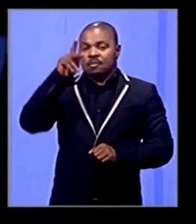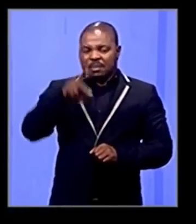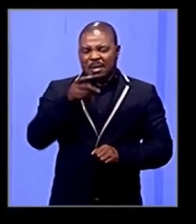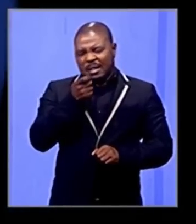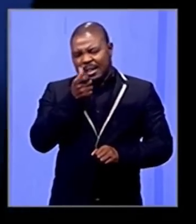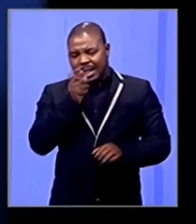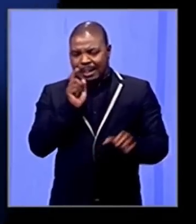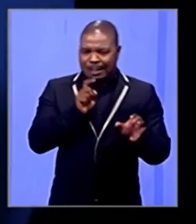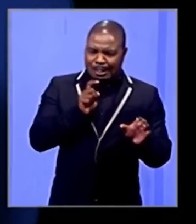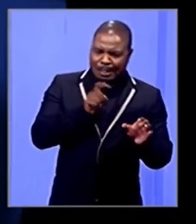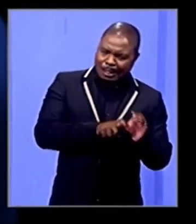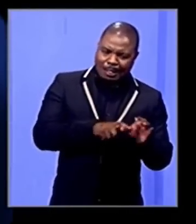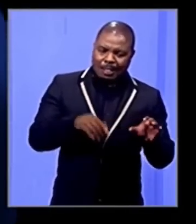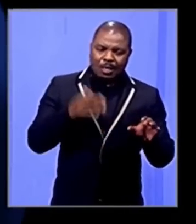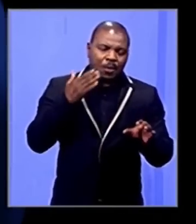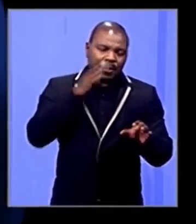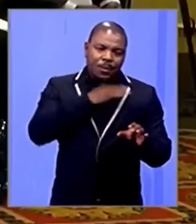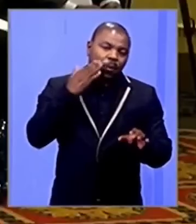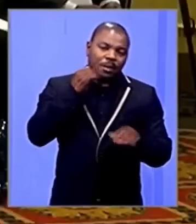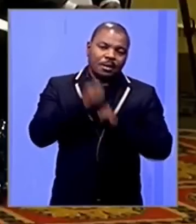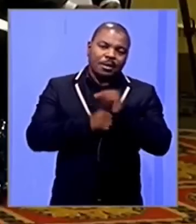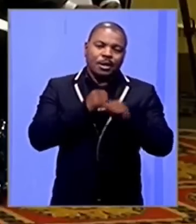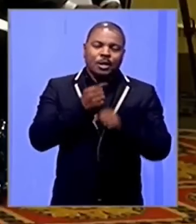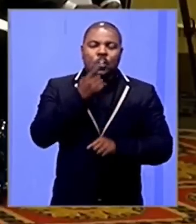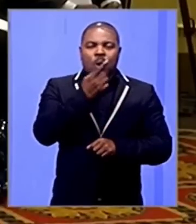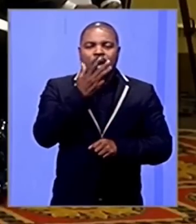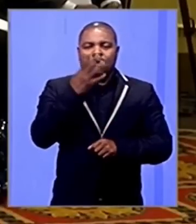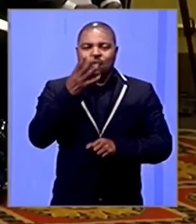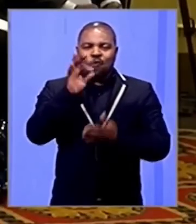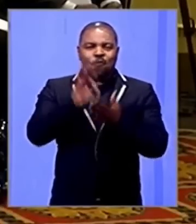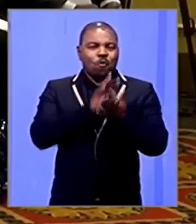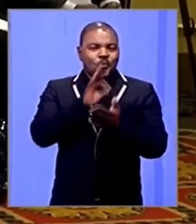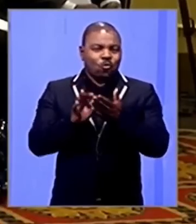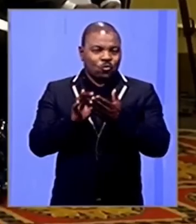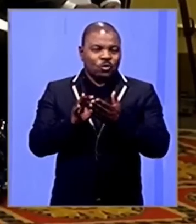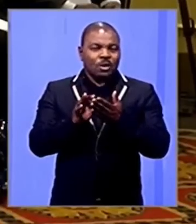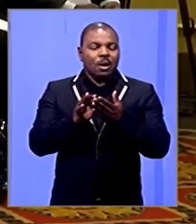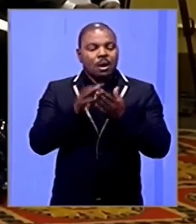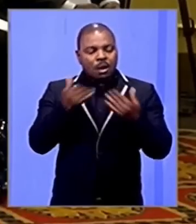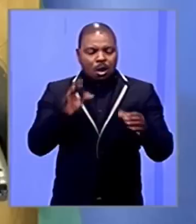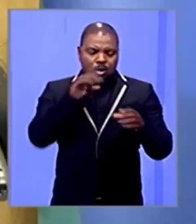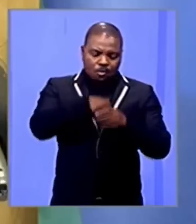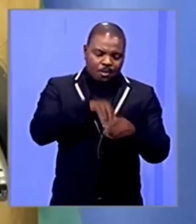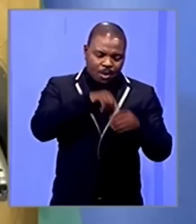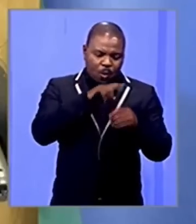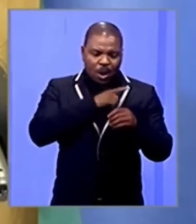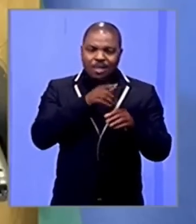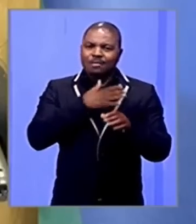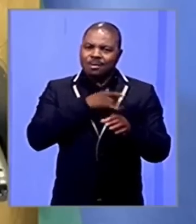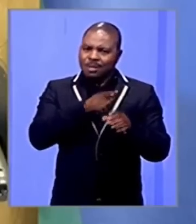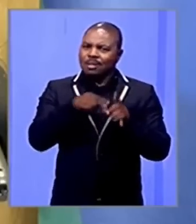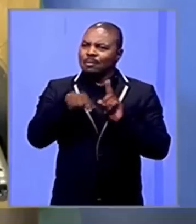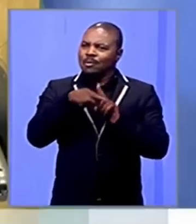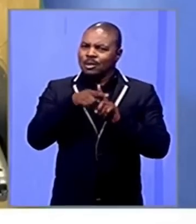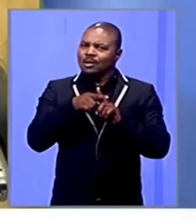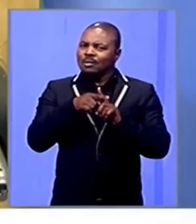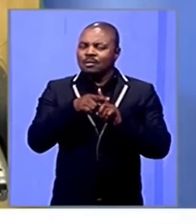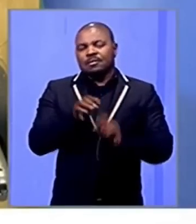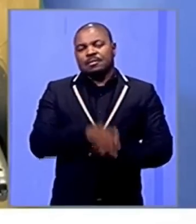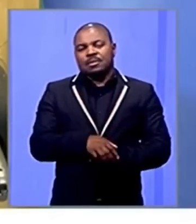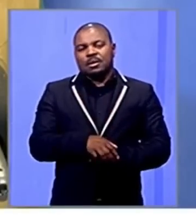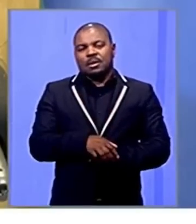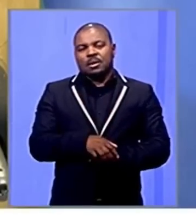setse karolo mo ditlhophong tsa 1994 ya re e tsaya kgato eno gonne go na le tsholofelo. If we want things